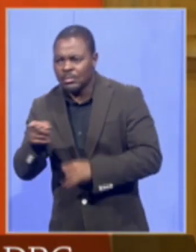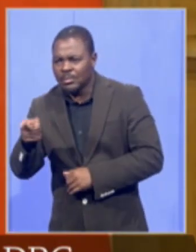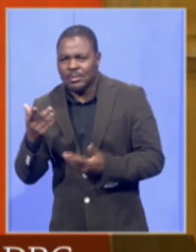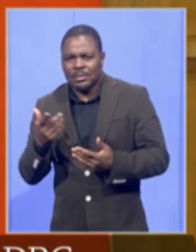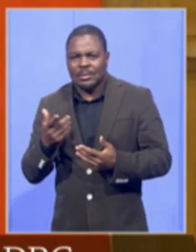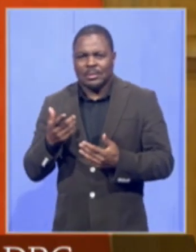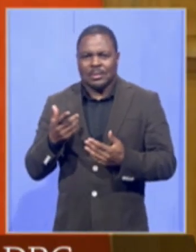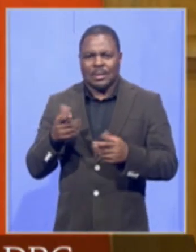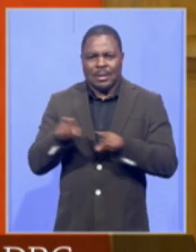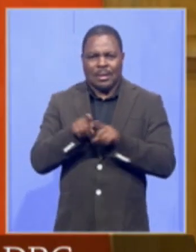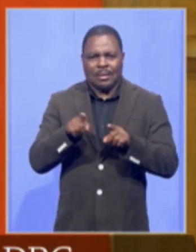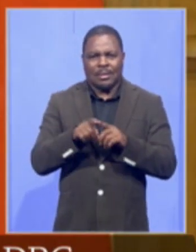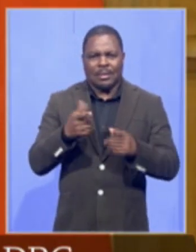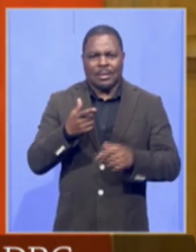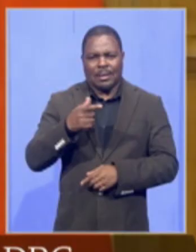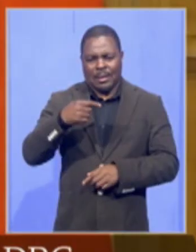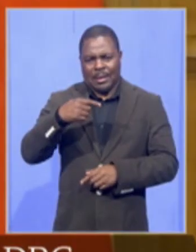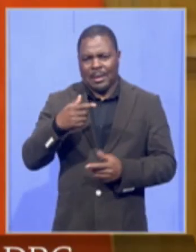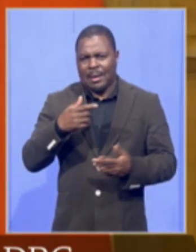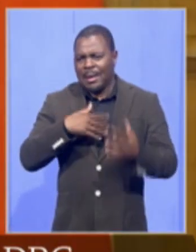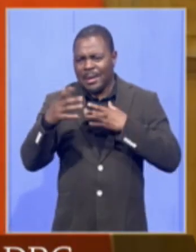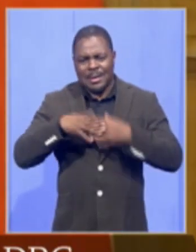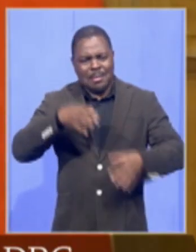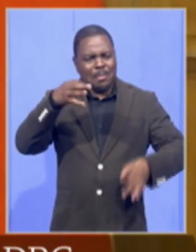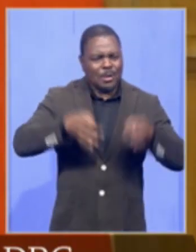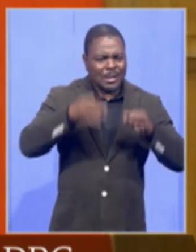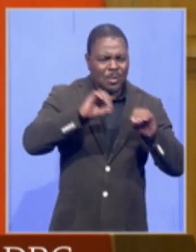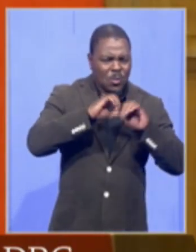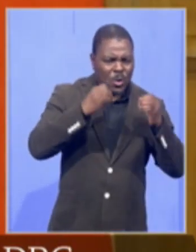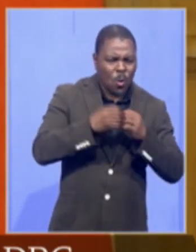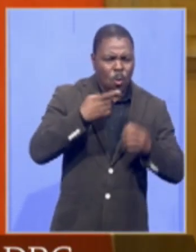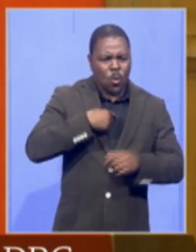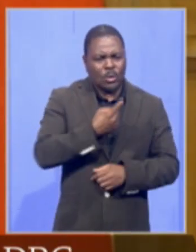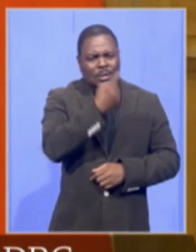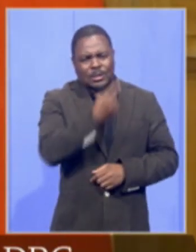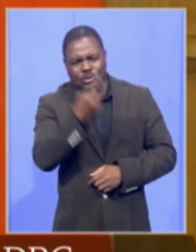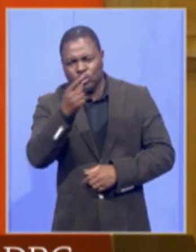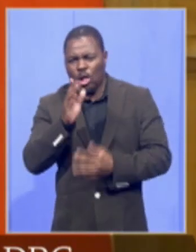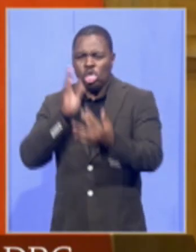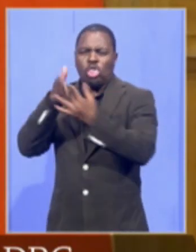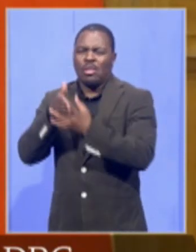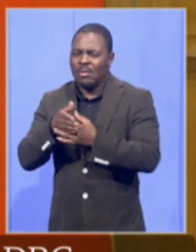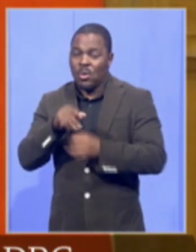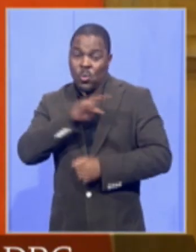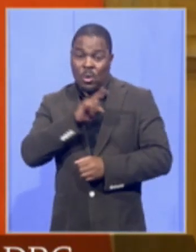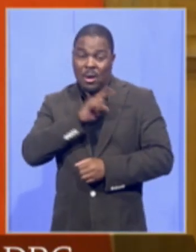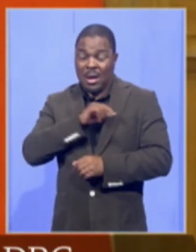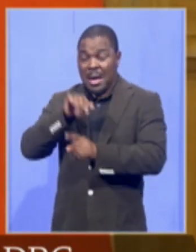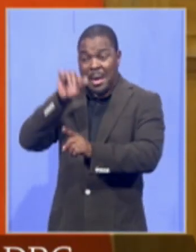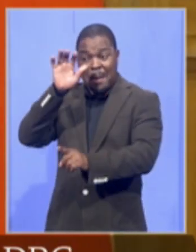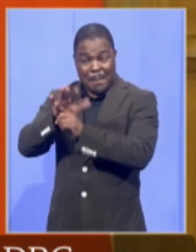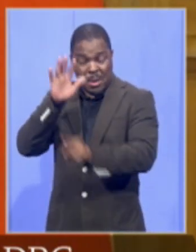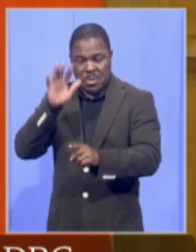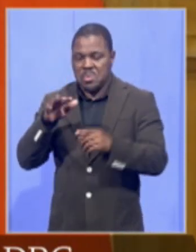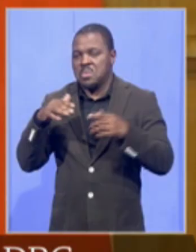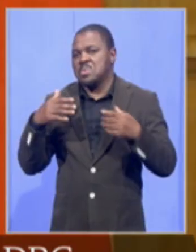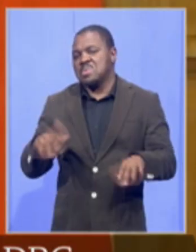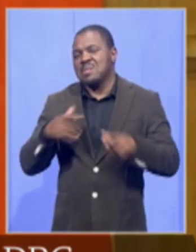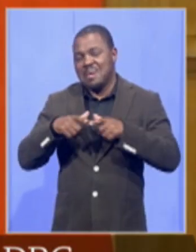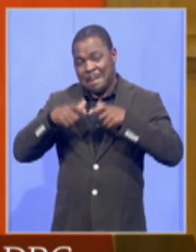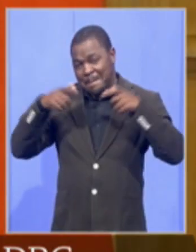for individual, either any political party or individuals, because the impact is bigger than the party,